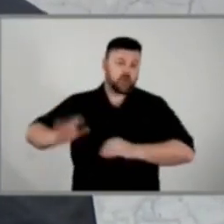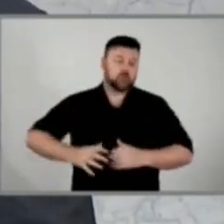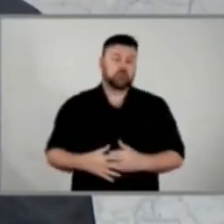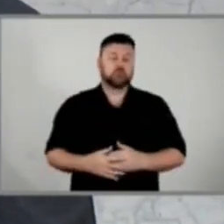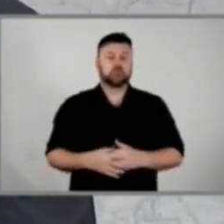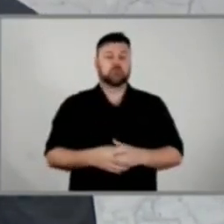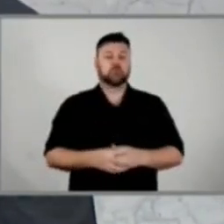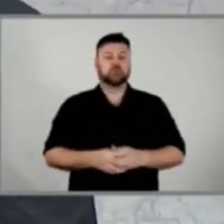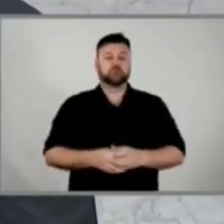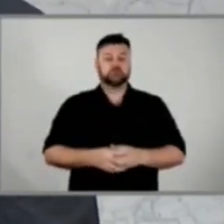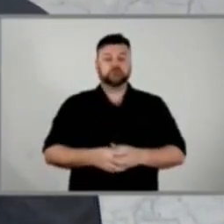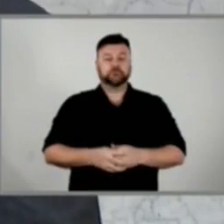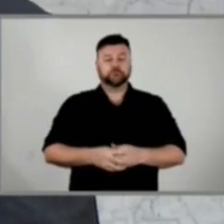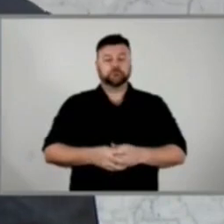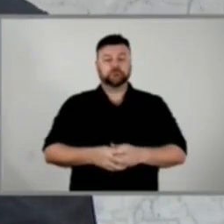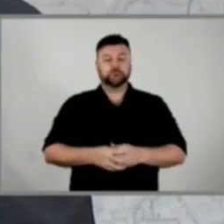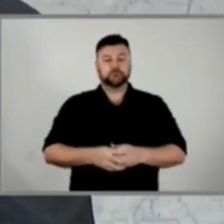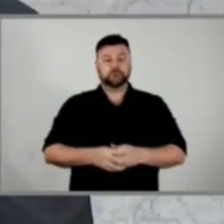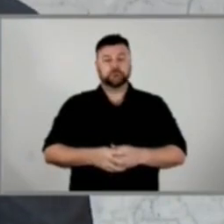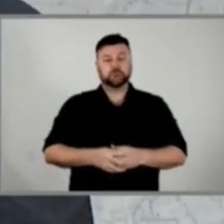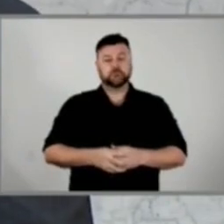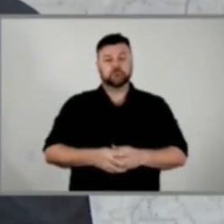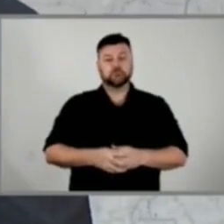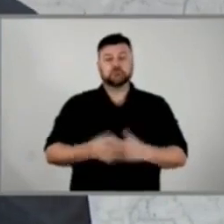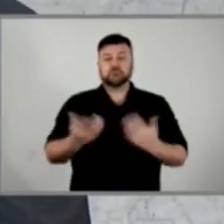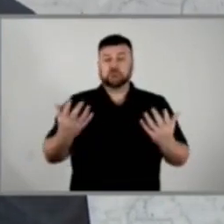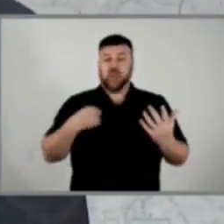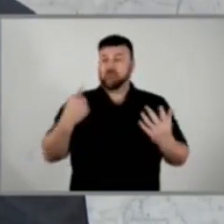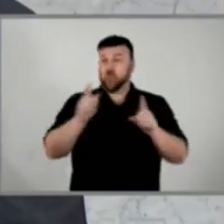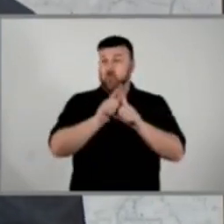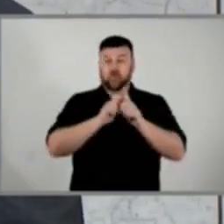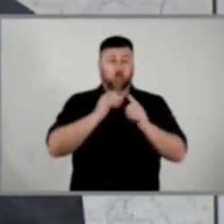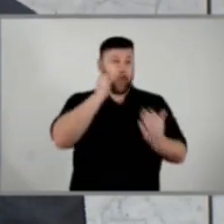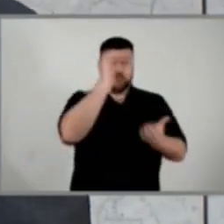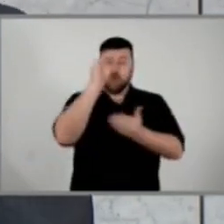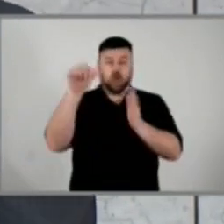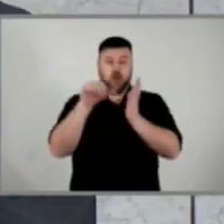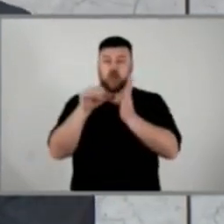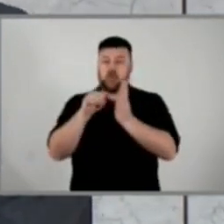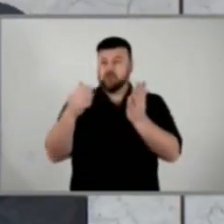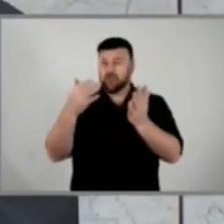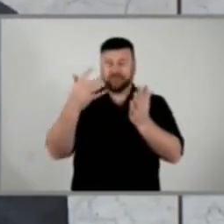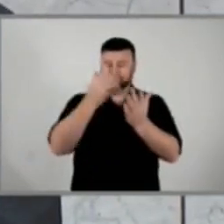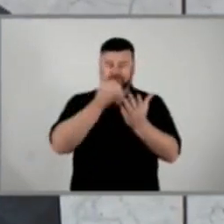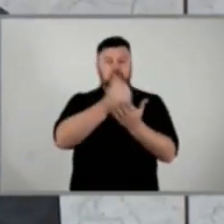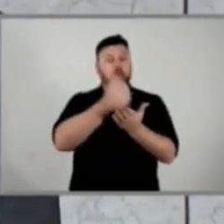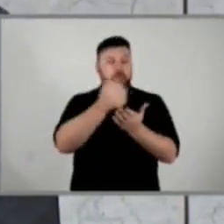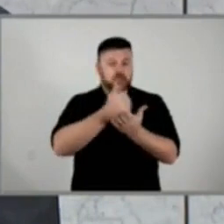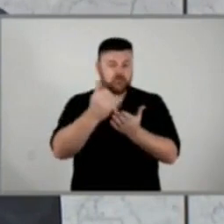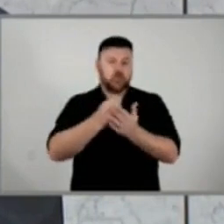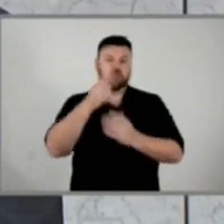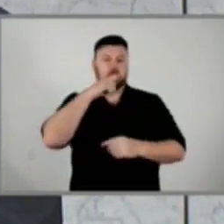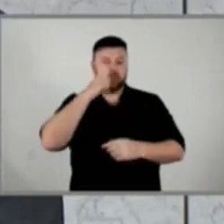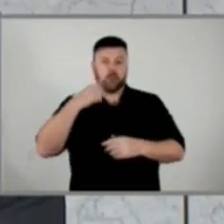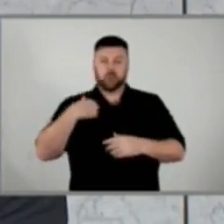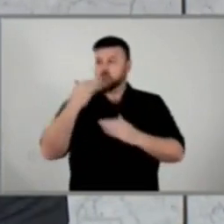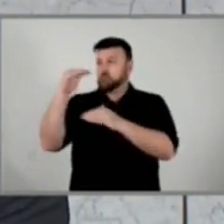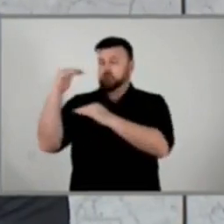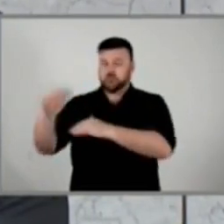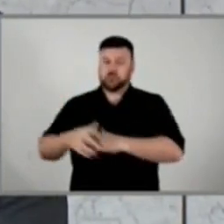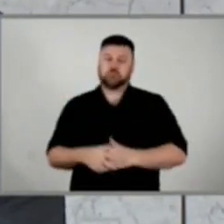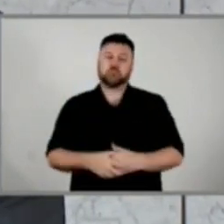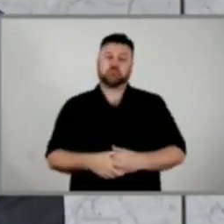cooperation from the Queensland Government on these other caps, so that's what we're doing there. In terms of other forms of quarantine, that's the very